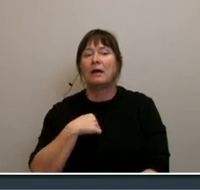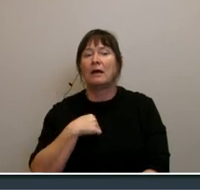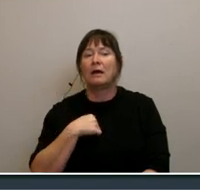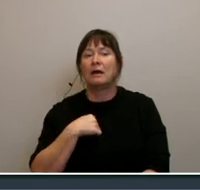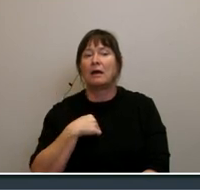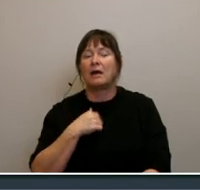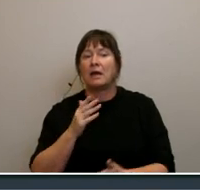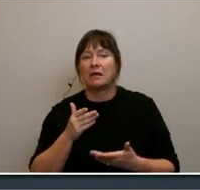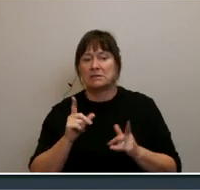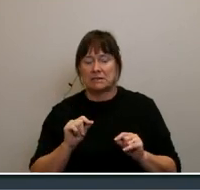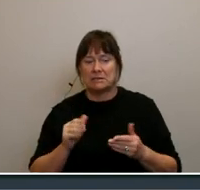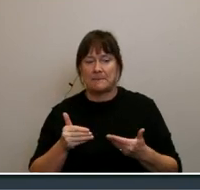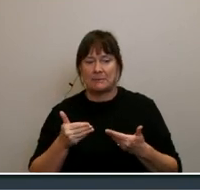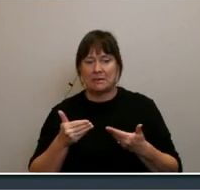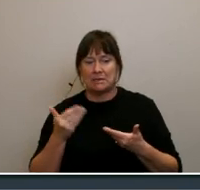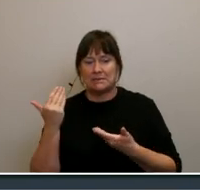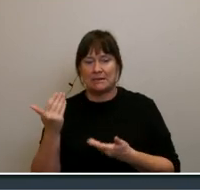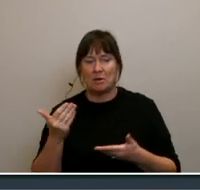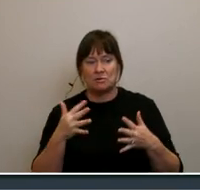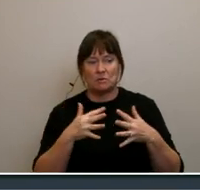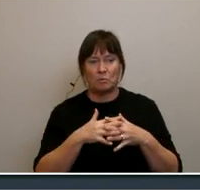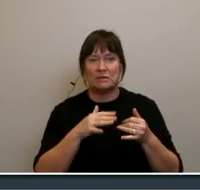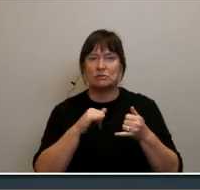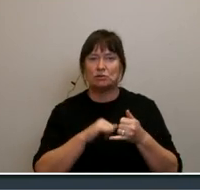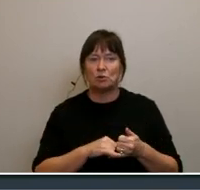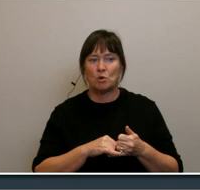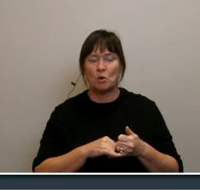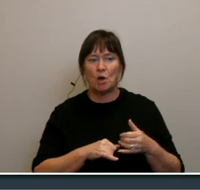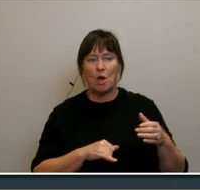West Shore with bottles of sand,